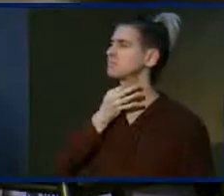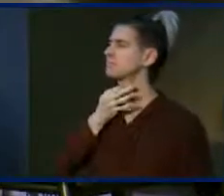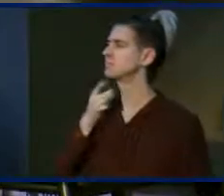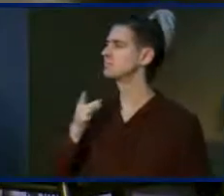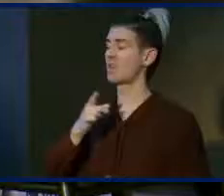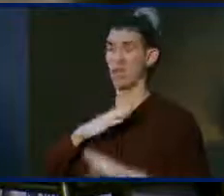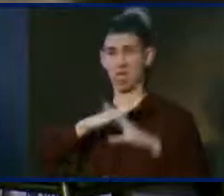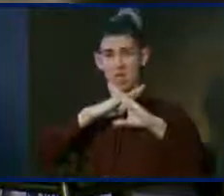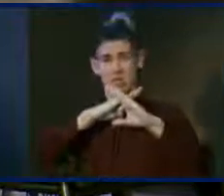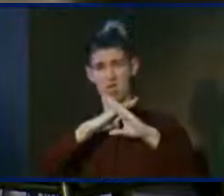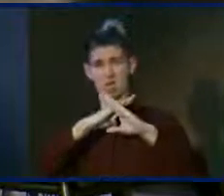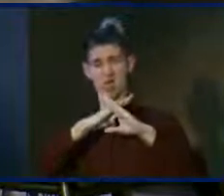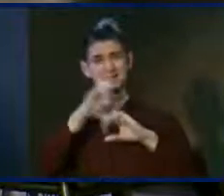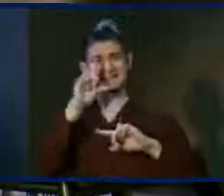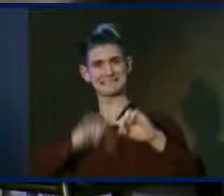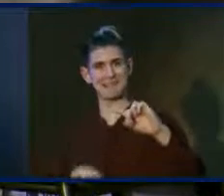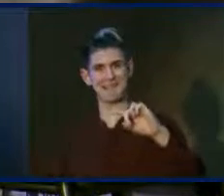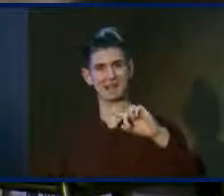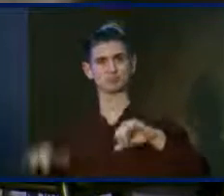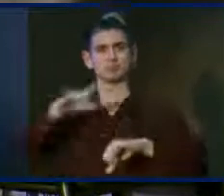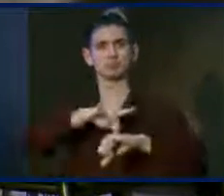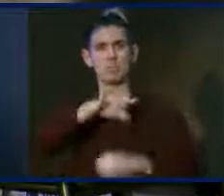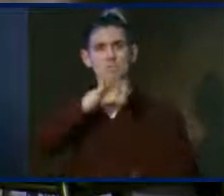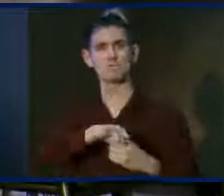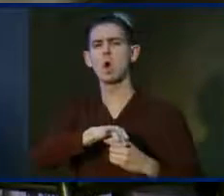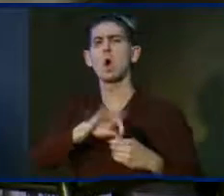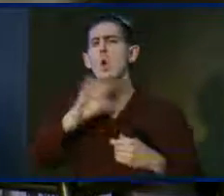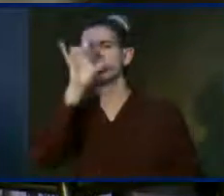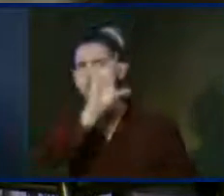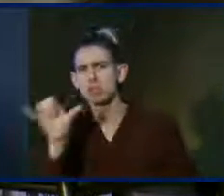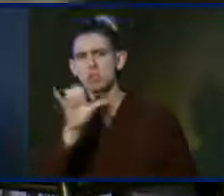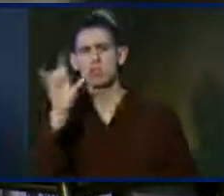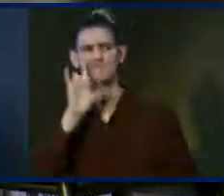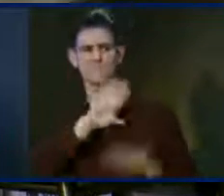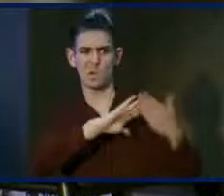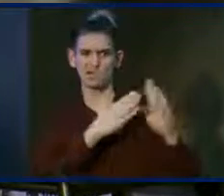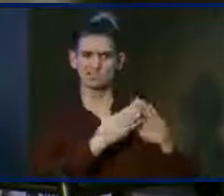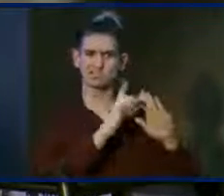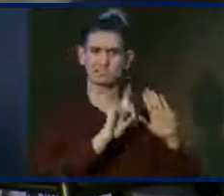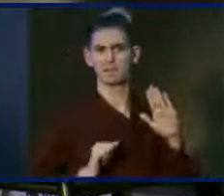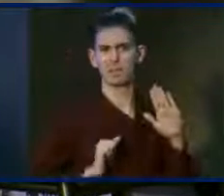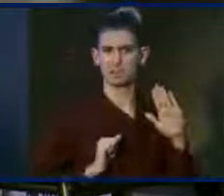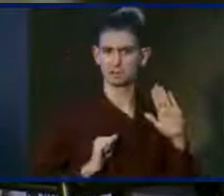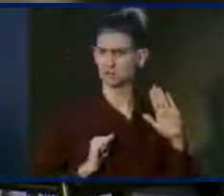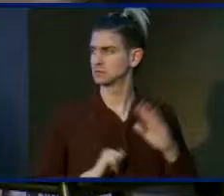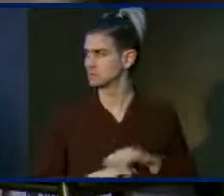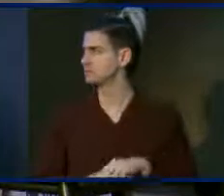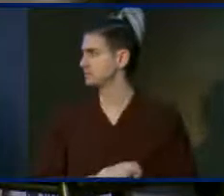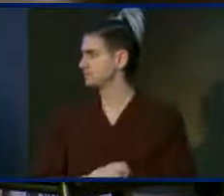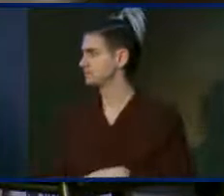ballot specifically look like for people with disabilities? Well, I've